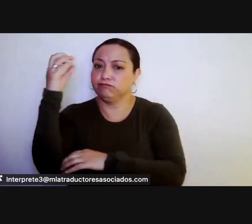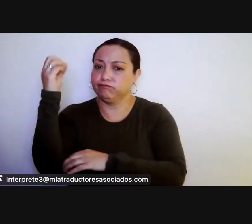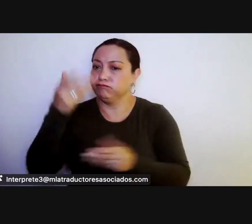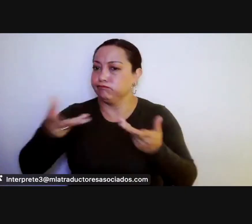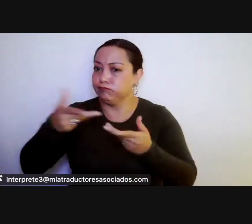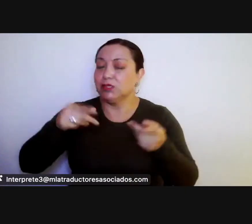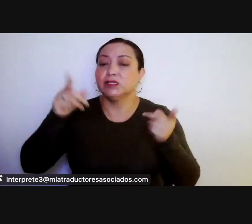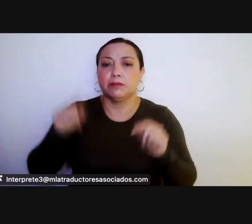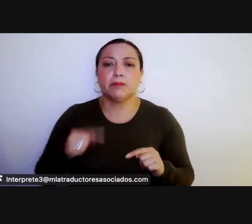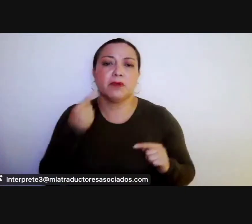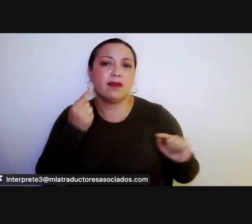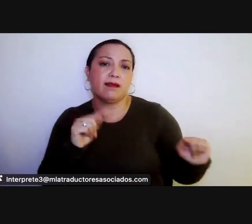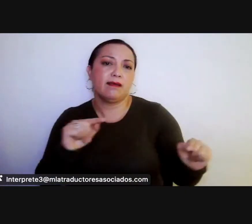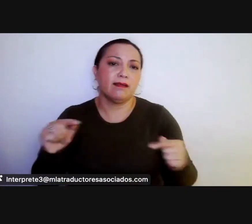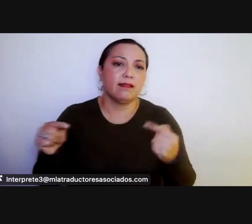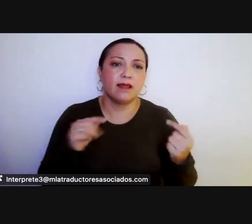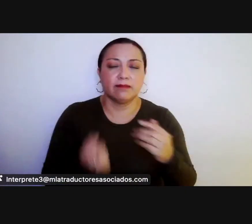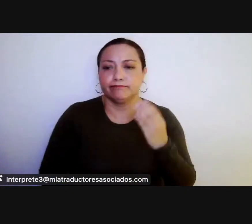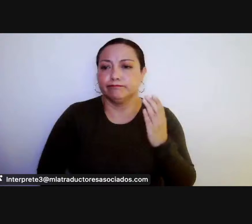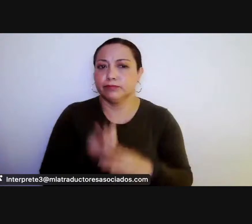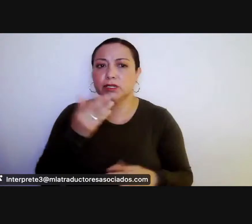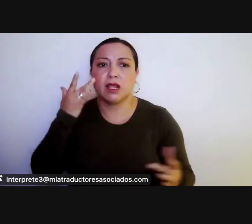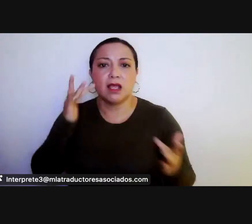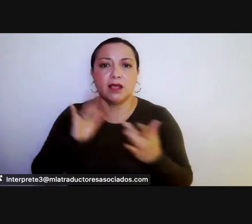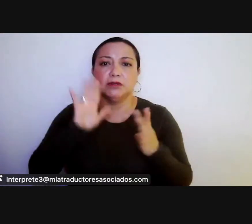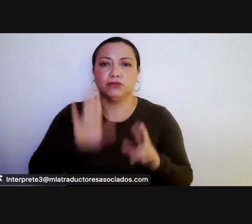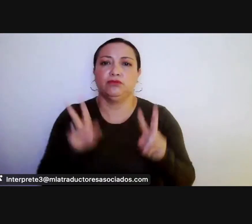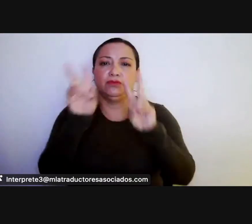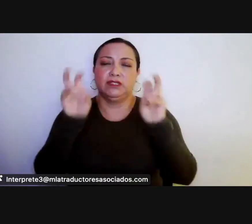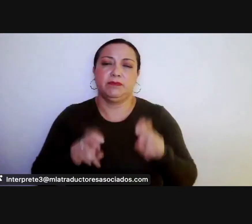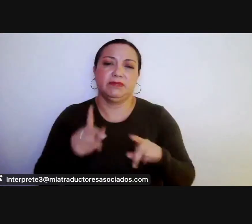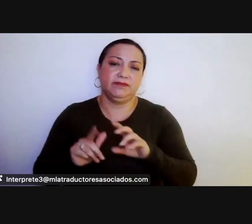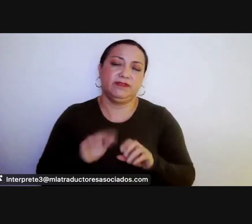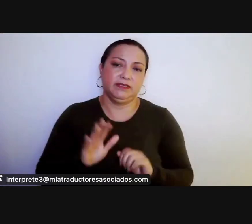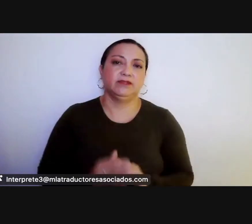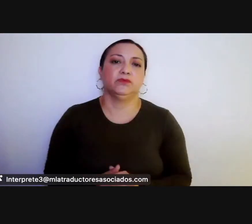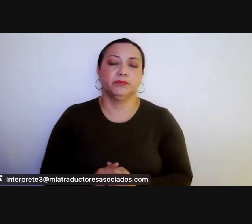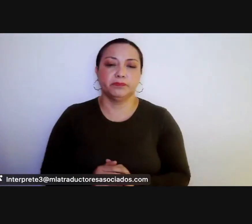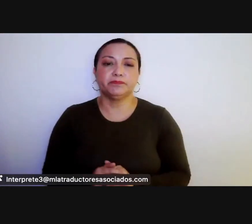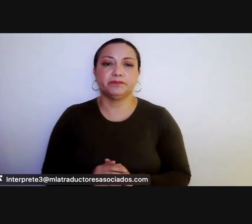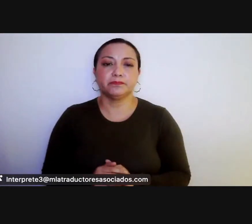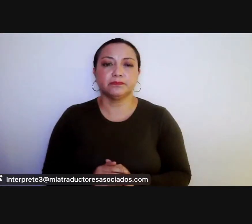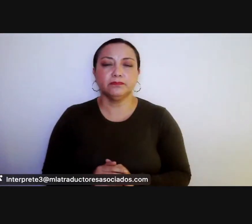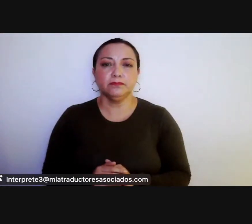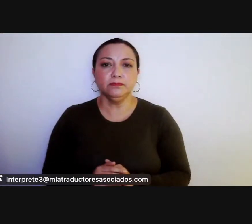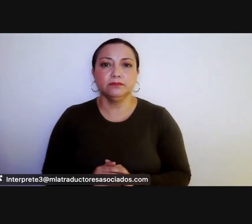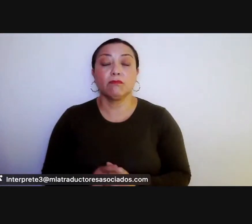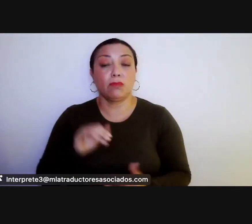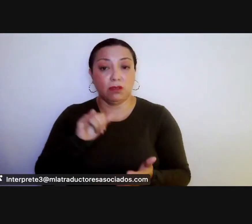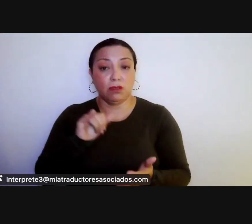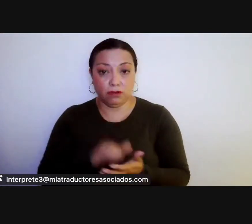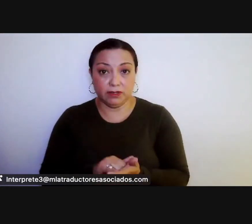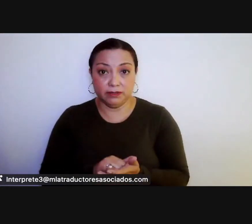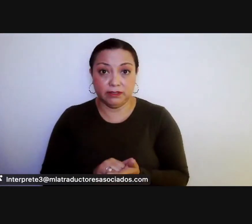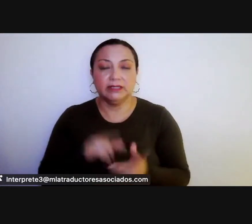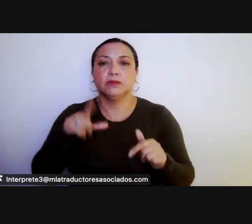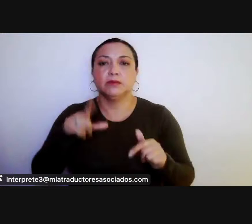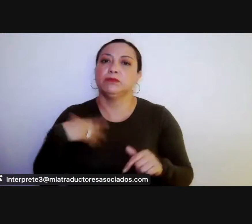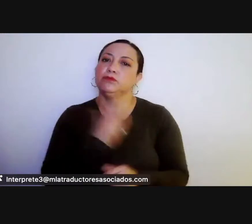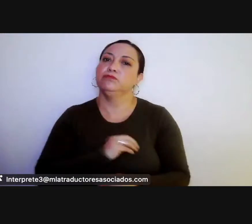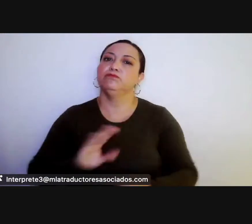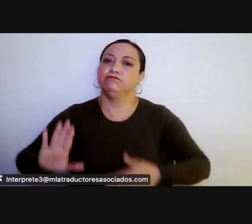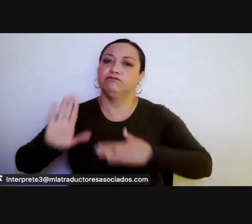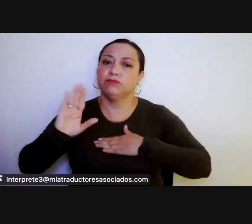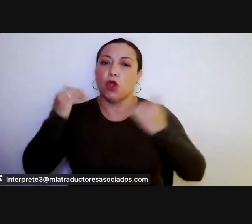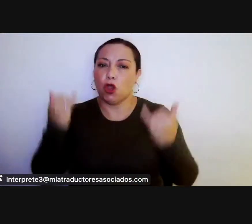for the discussion that we will be able to develop around these panel presentations.